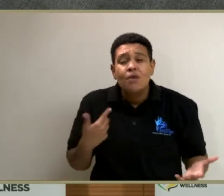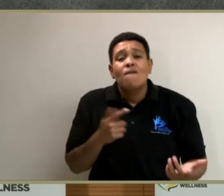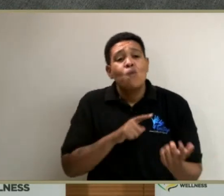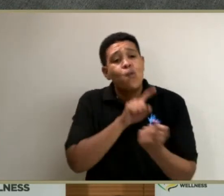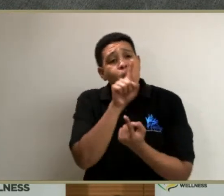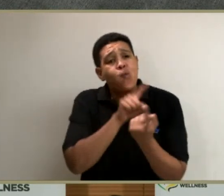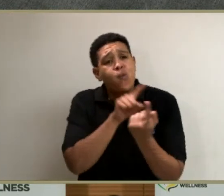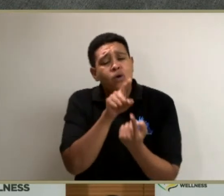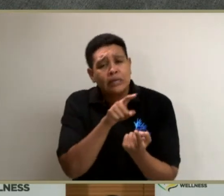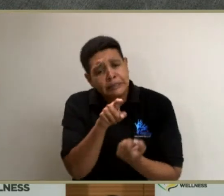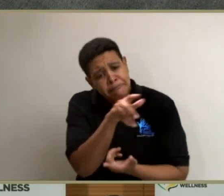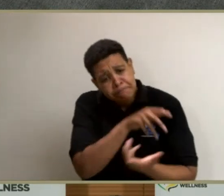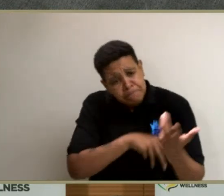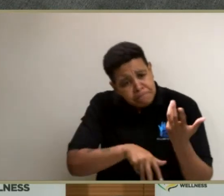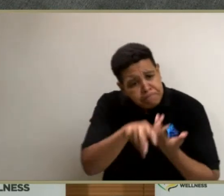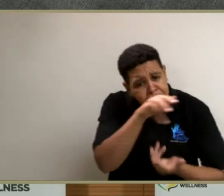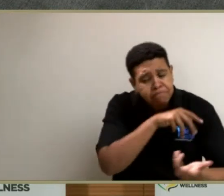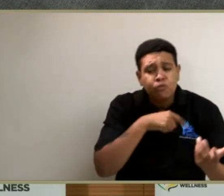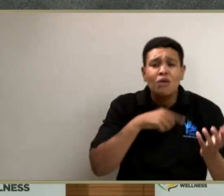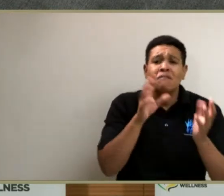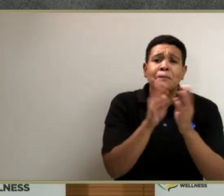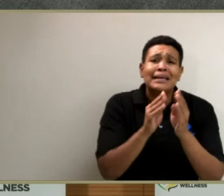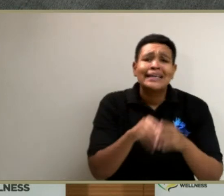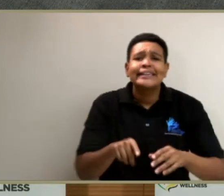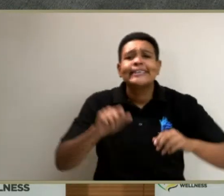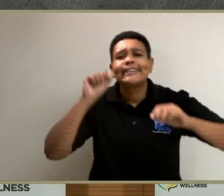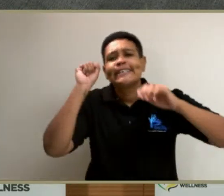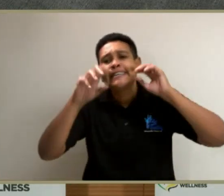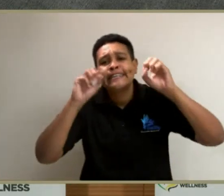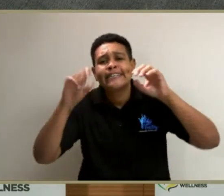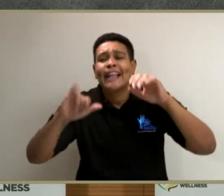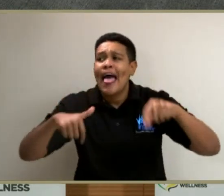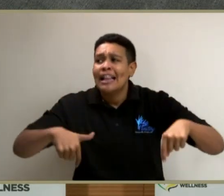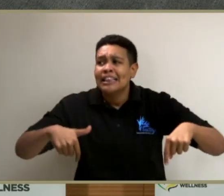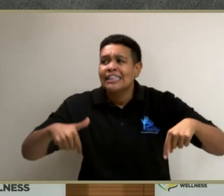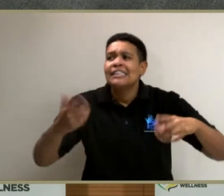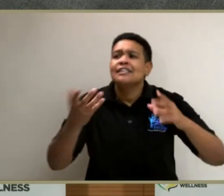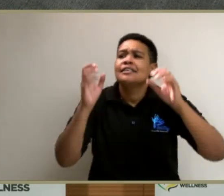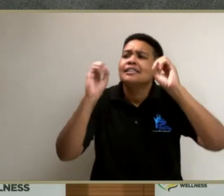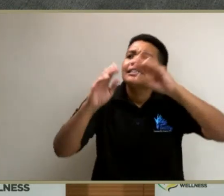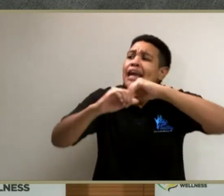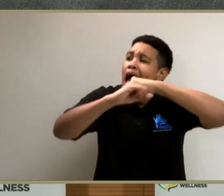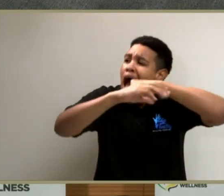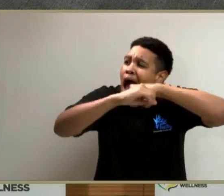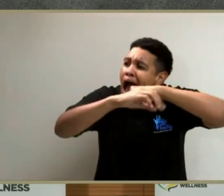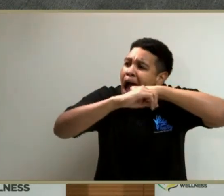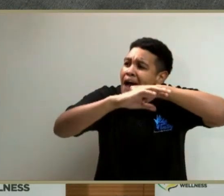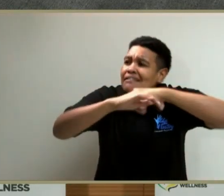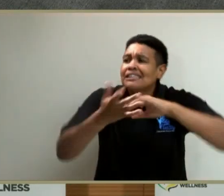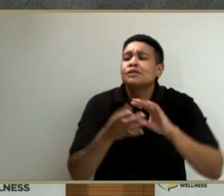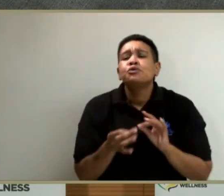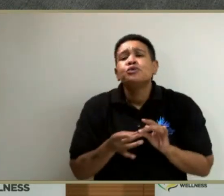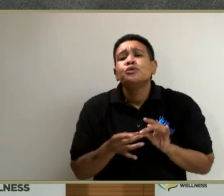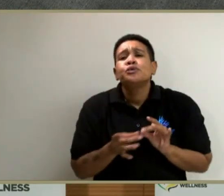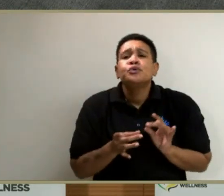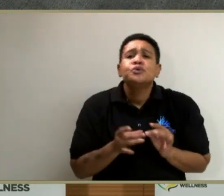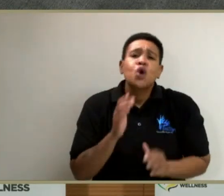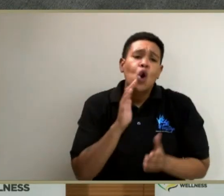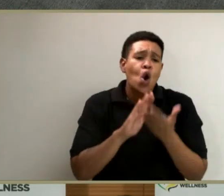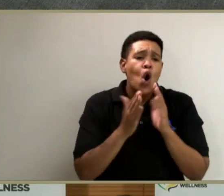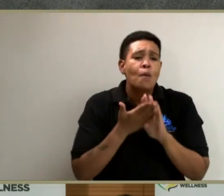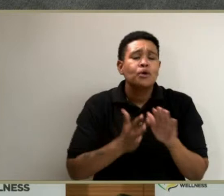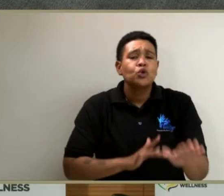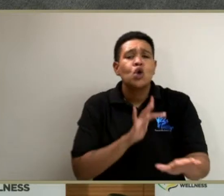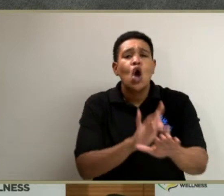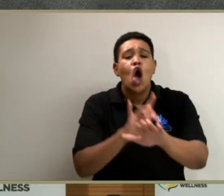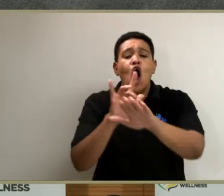one-on-one interactions. We have had these press briefings. We have had articles and advertisements. We have had community